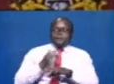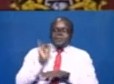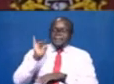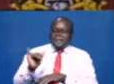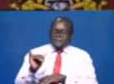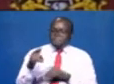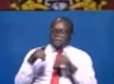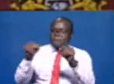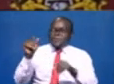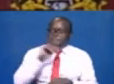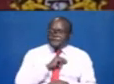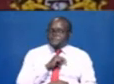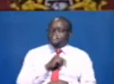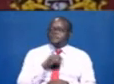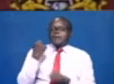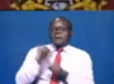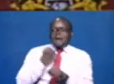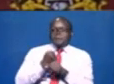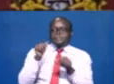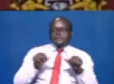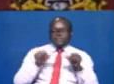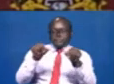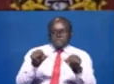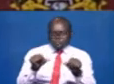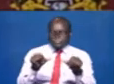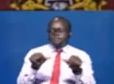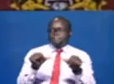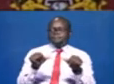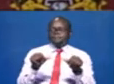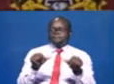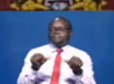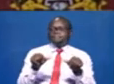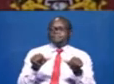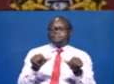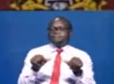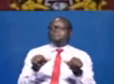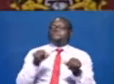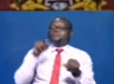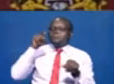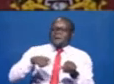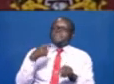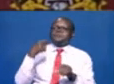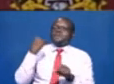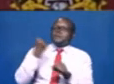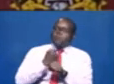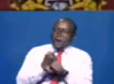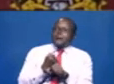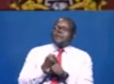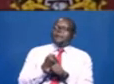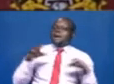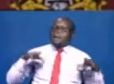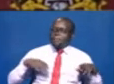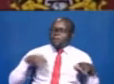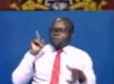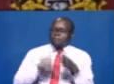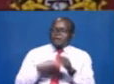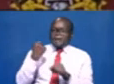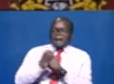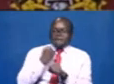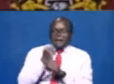said, kazi iyonge. And as we say where I come from, we're our area, saying I am proud of what I've been able to